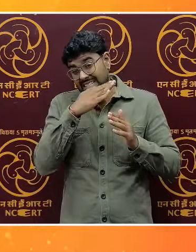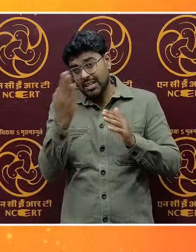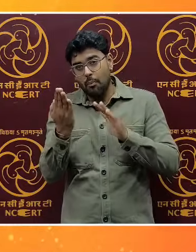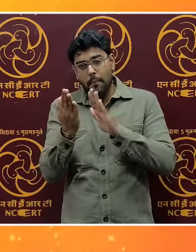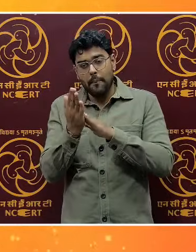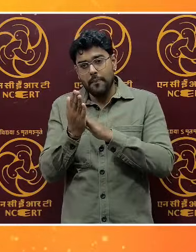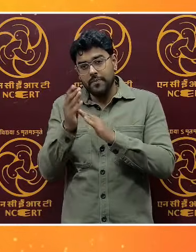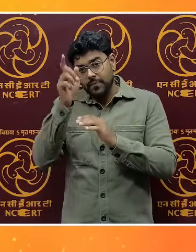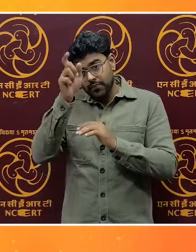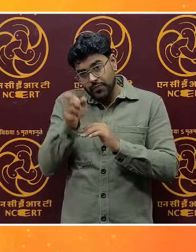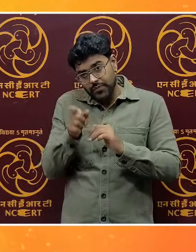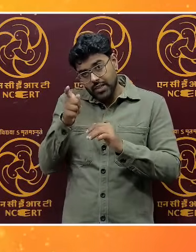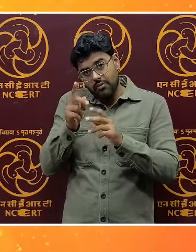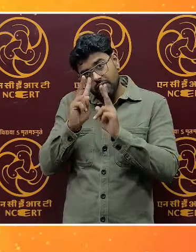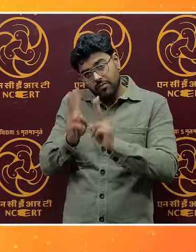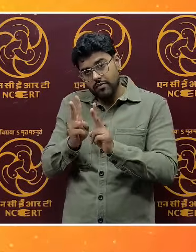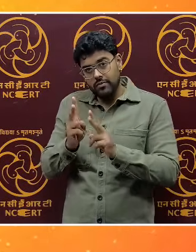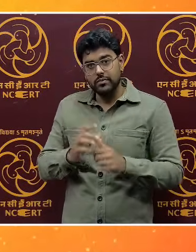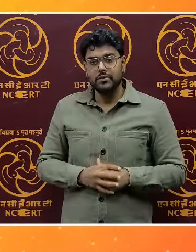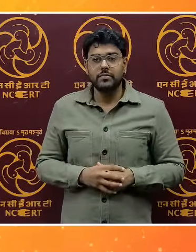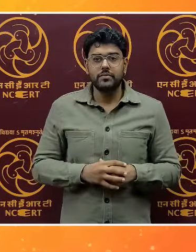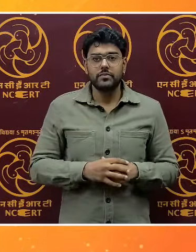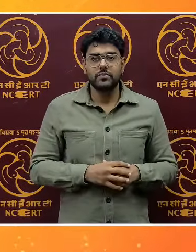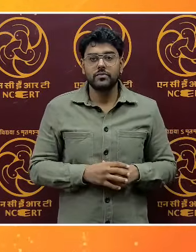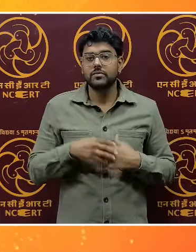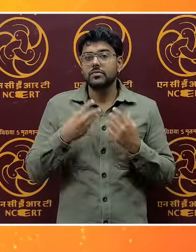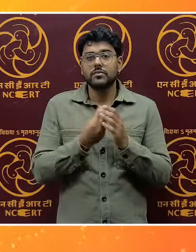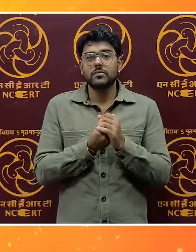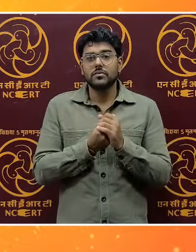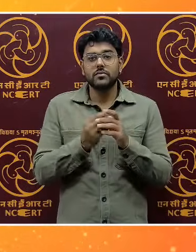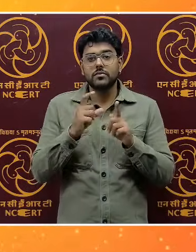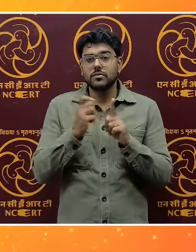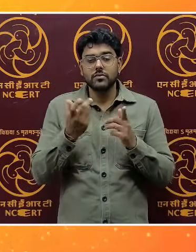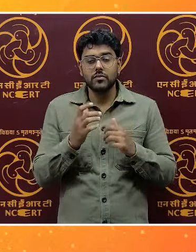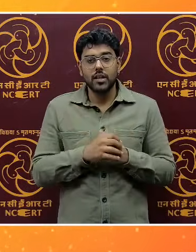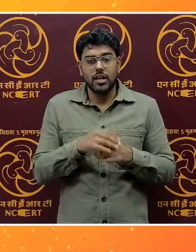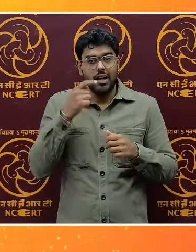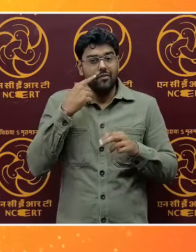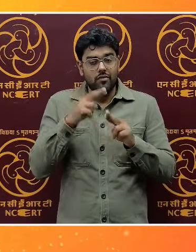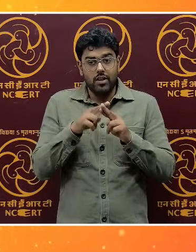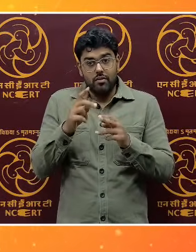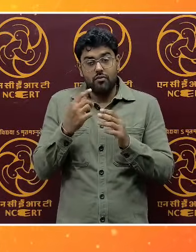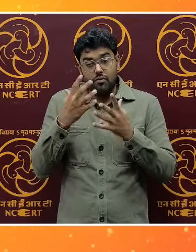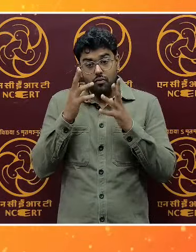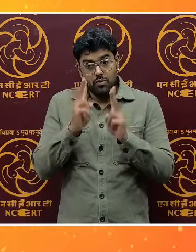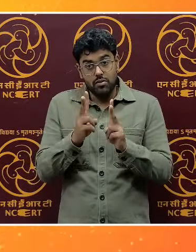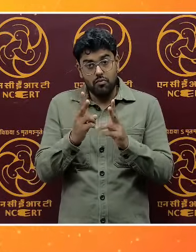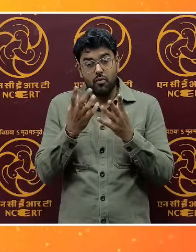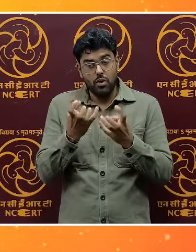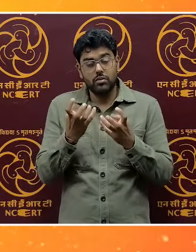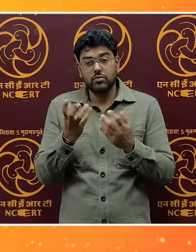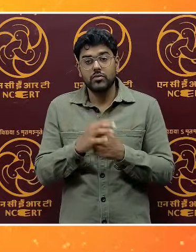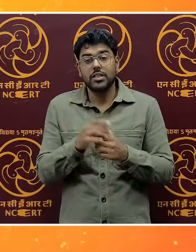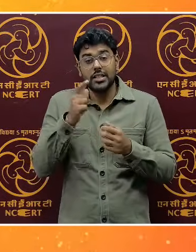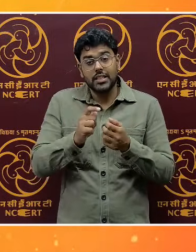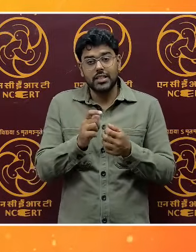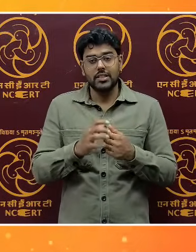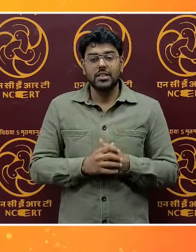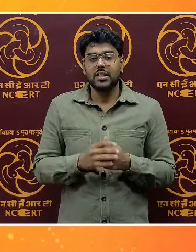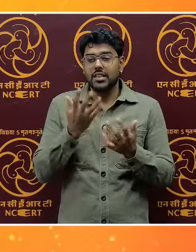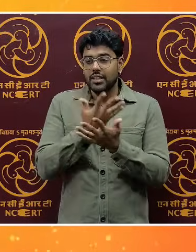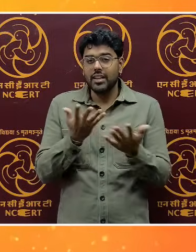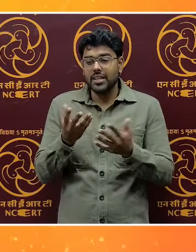the ones which are stable. Right. Now what do they do to achieve stability? Right. They react with